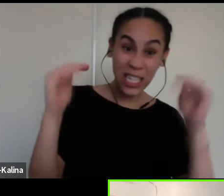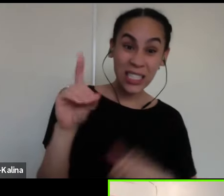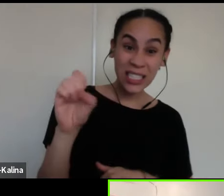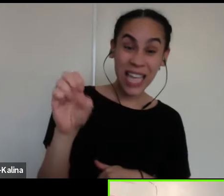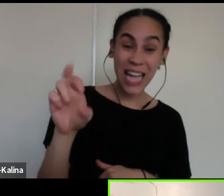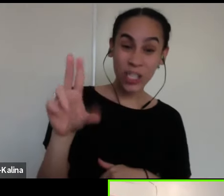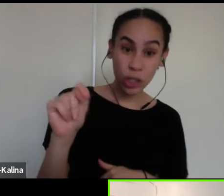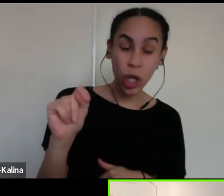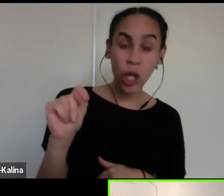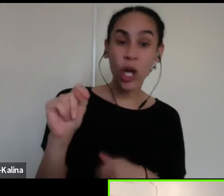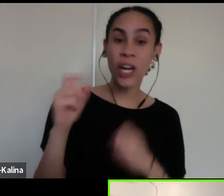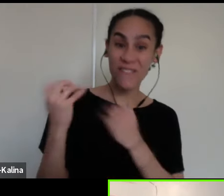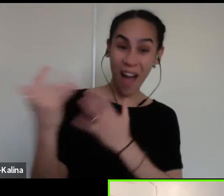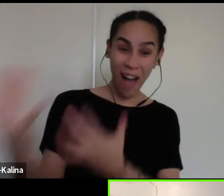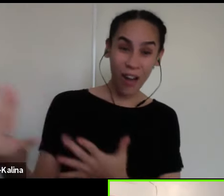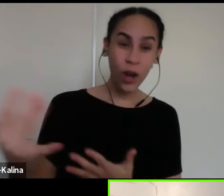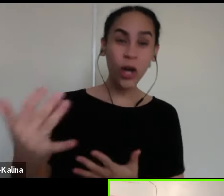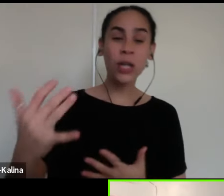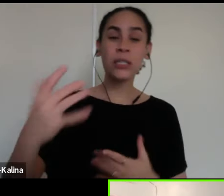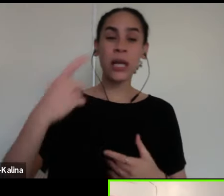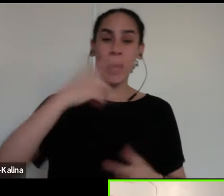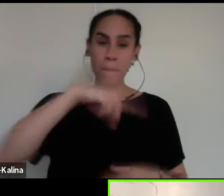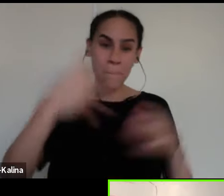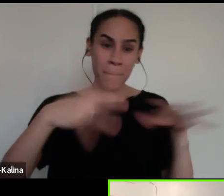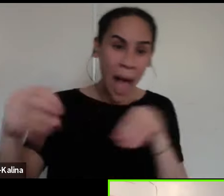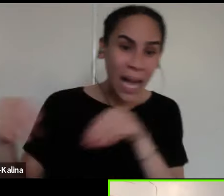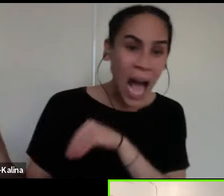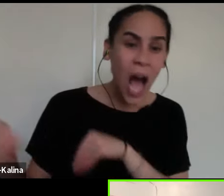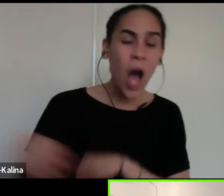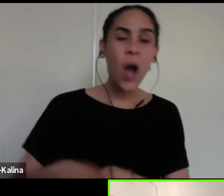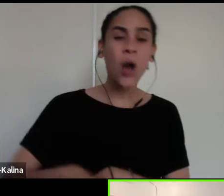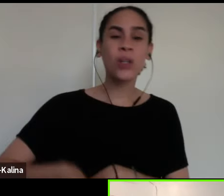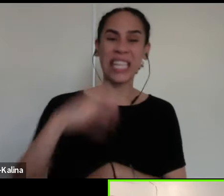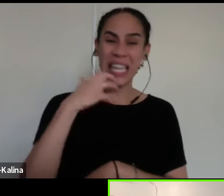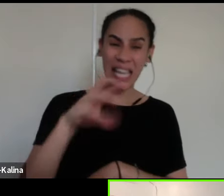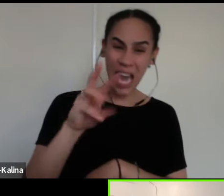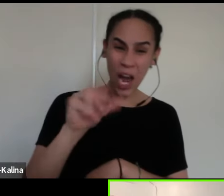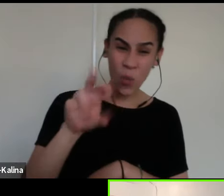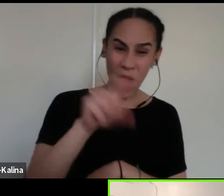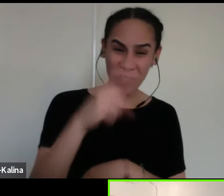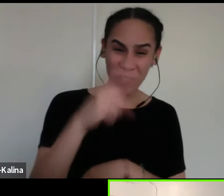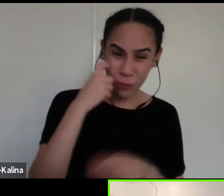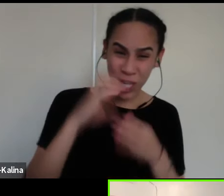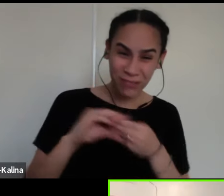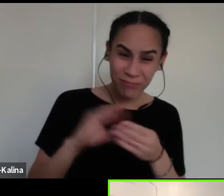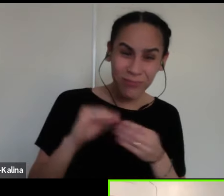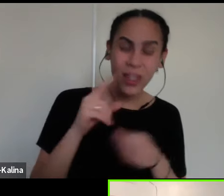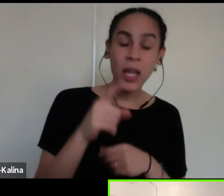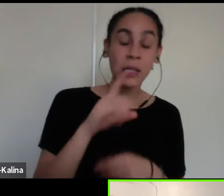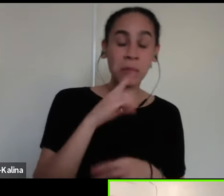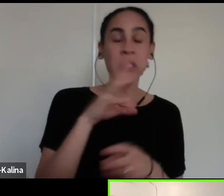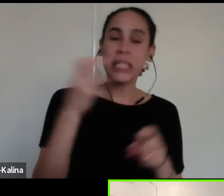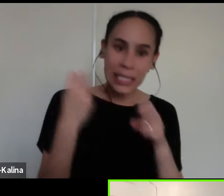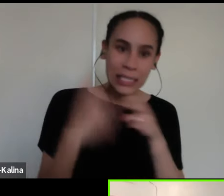rolling blackouts and you know, the heat wave that you were describing, it's a hard place.